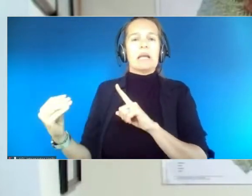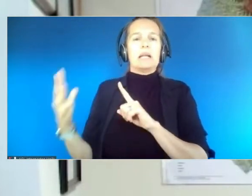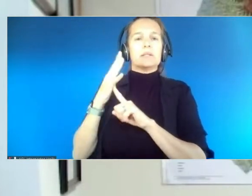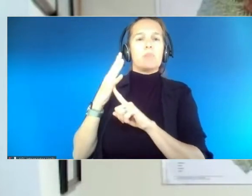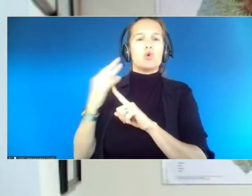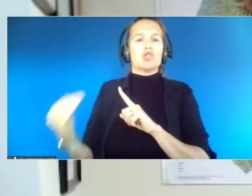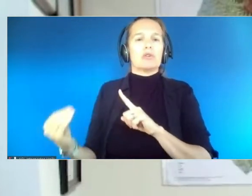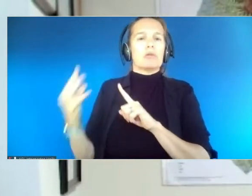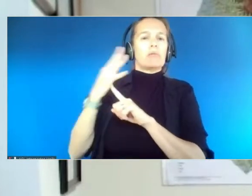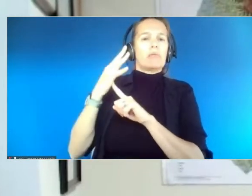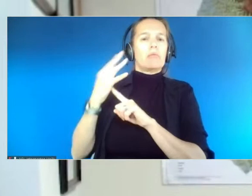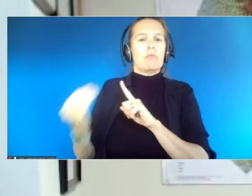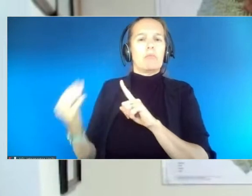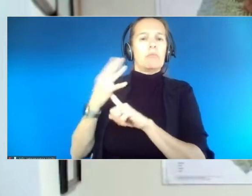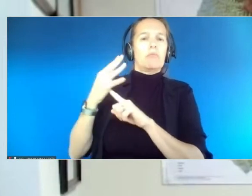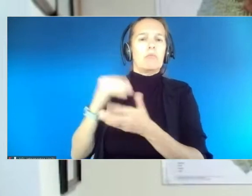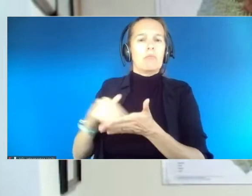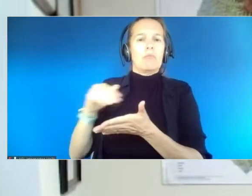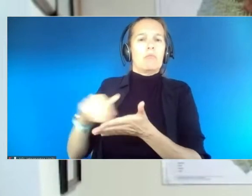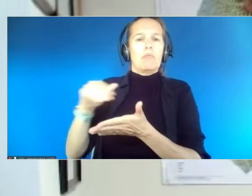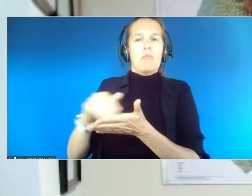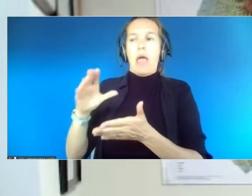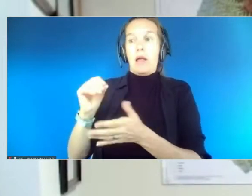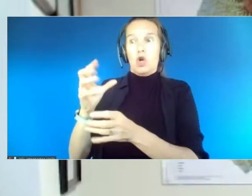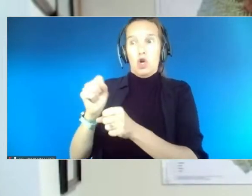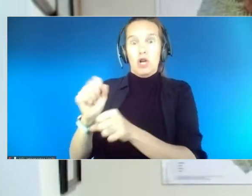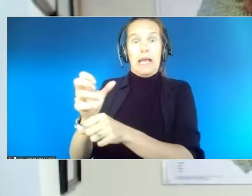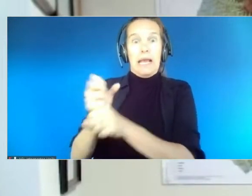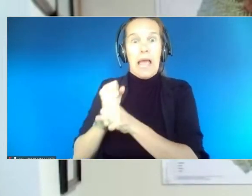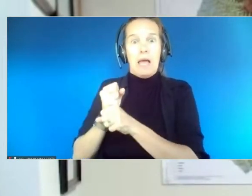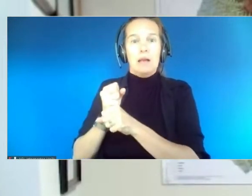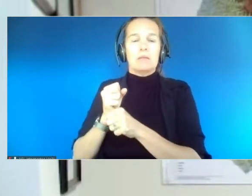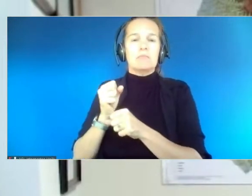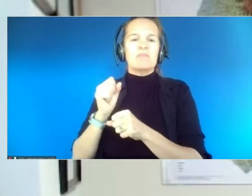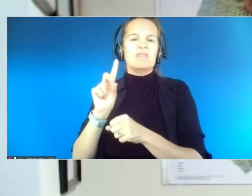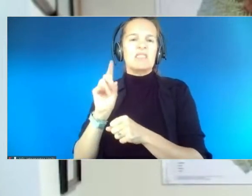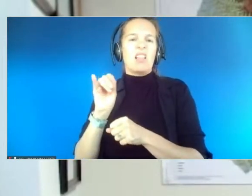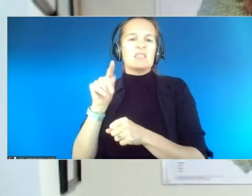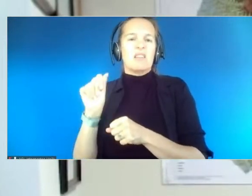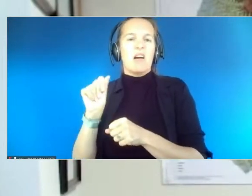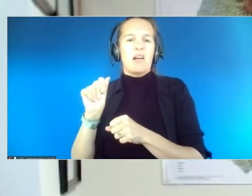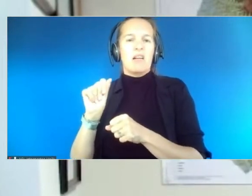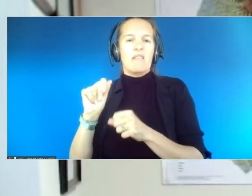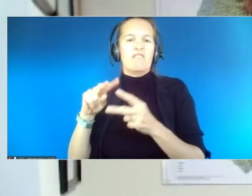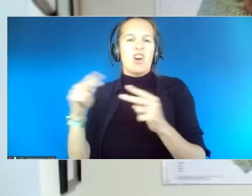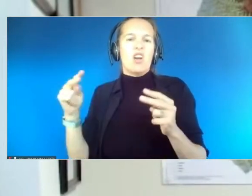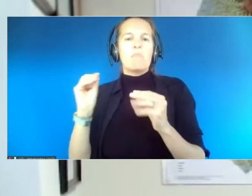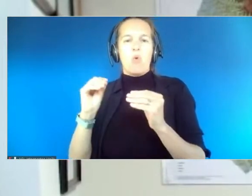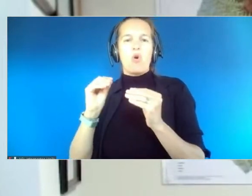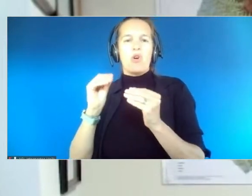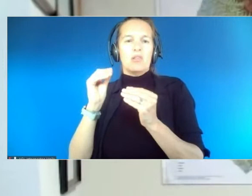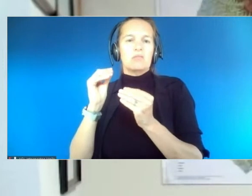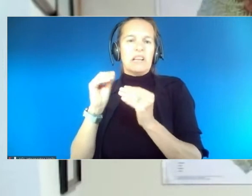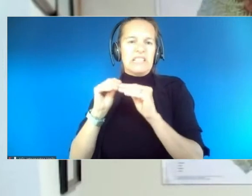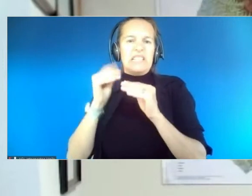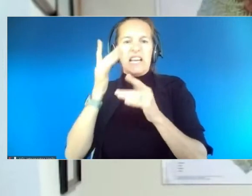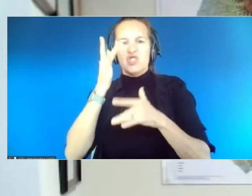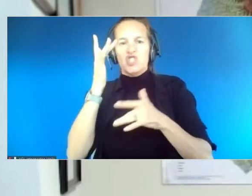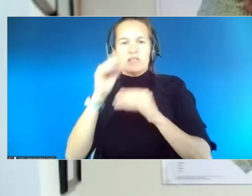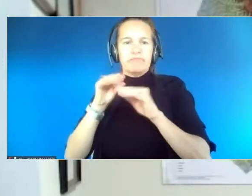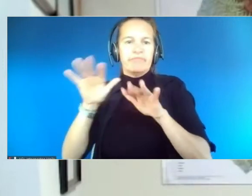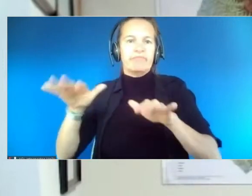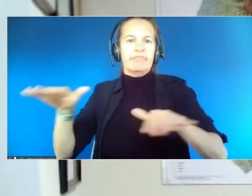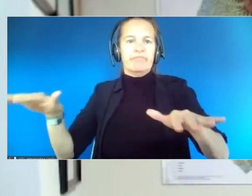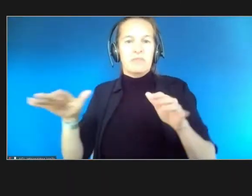transmit this new, more contagious Delta variant. So we're offering booster shots for that group. Does that clarify